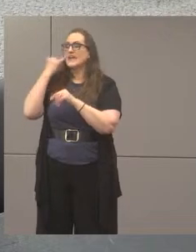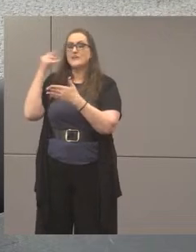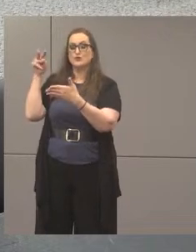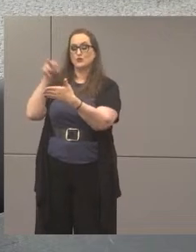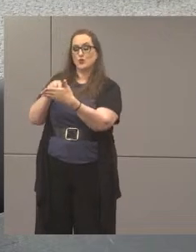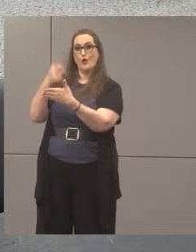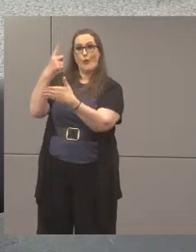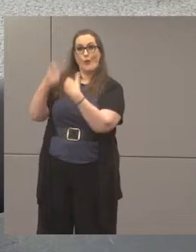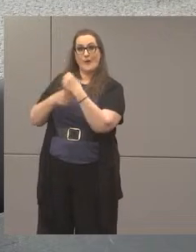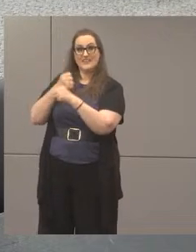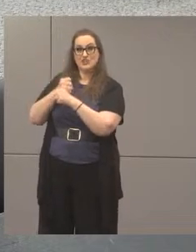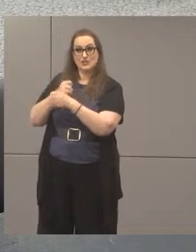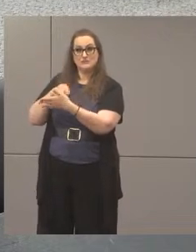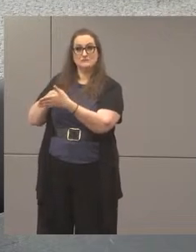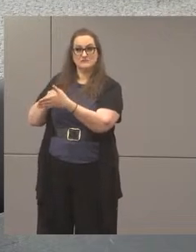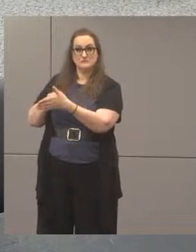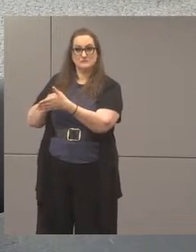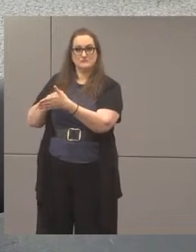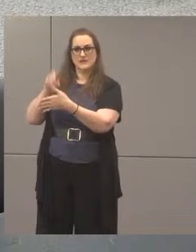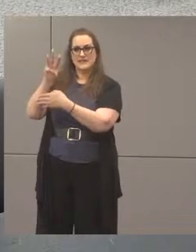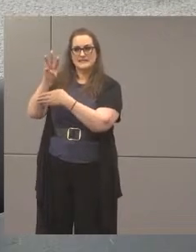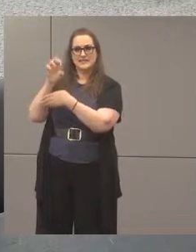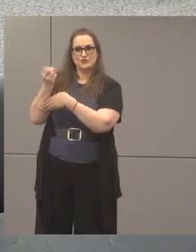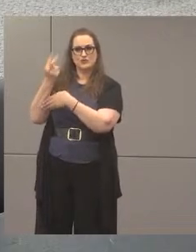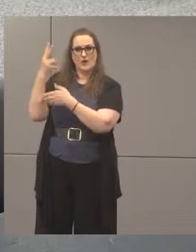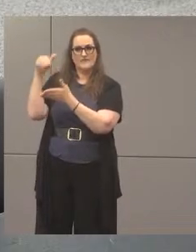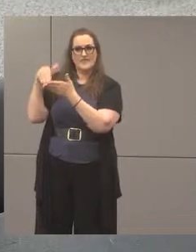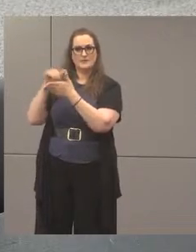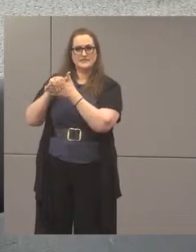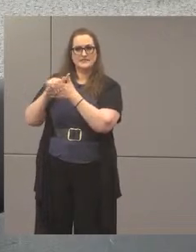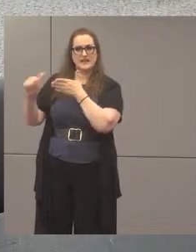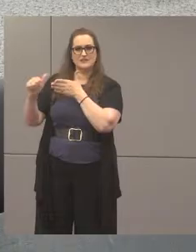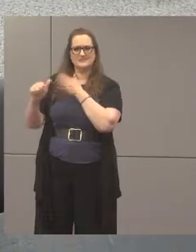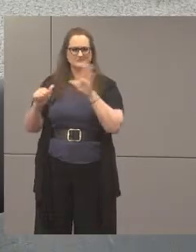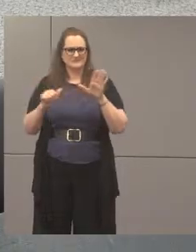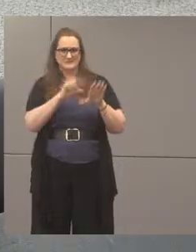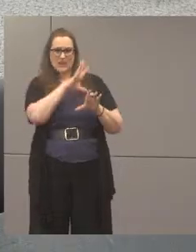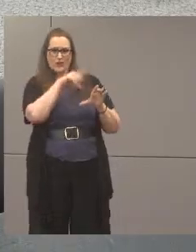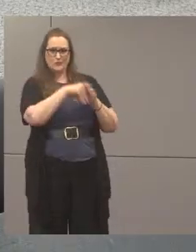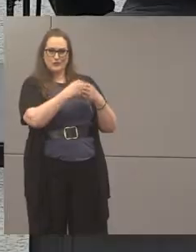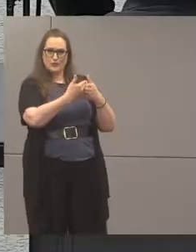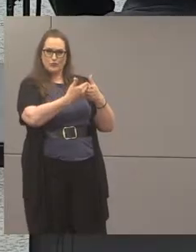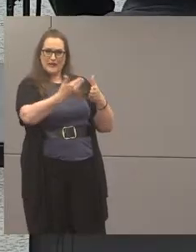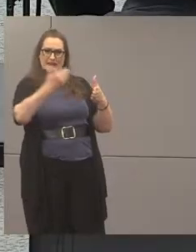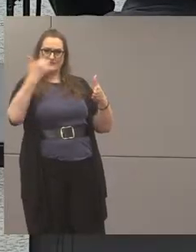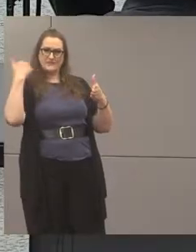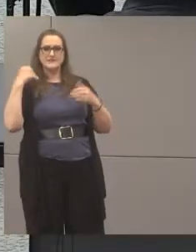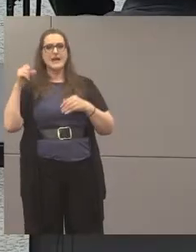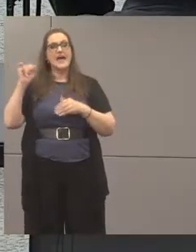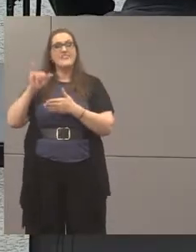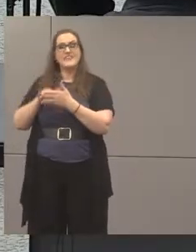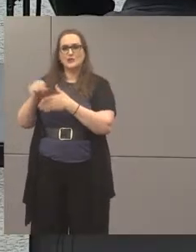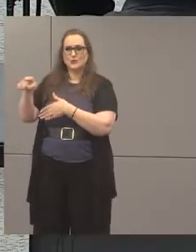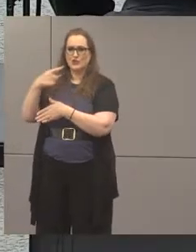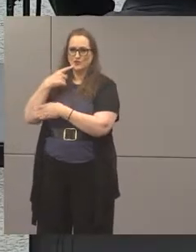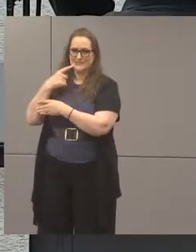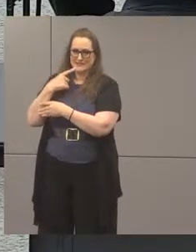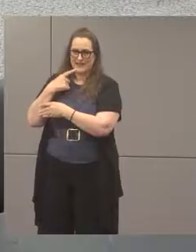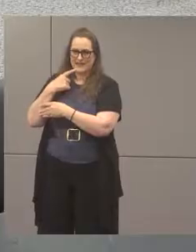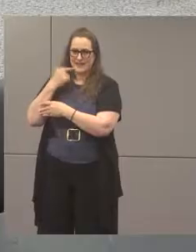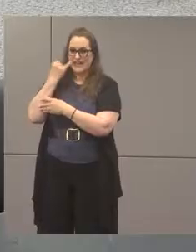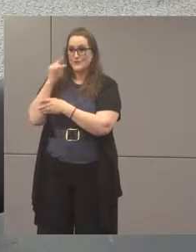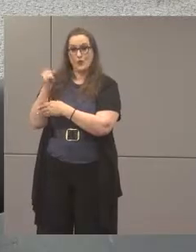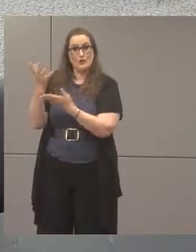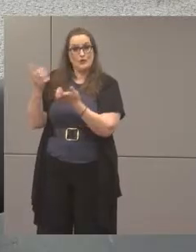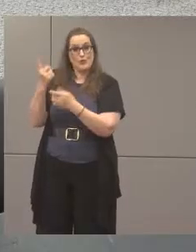year, just 1 year, $612,000. That's including the previous, That's what they're saying. If you only want